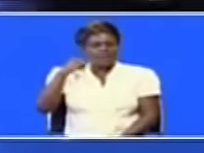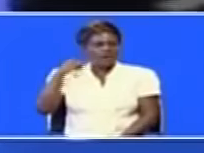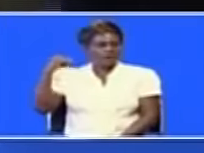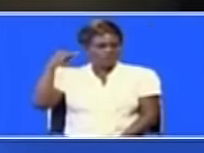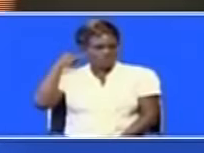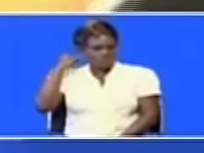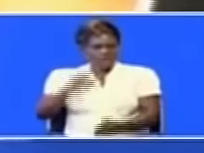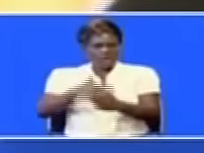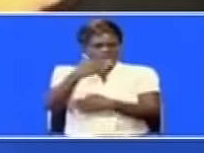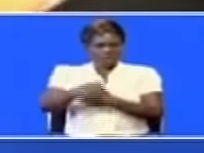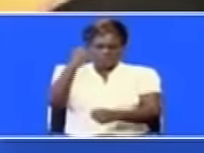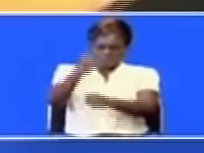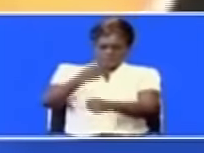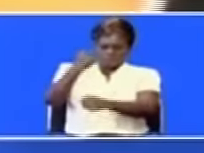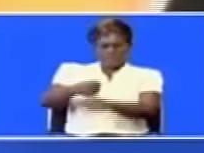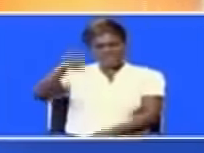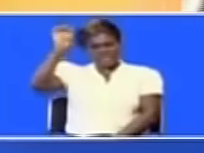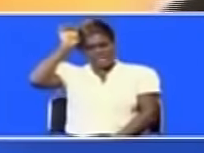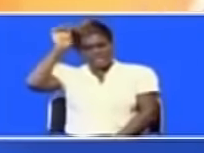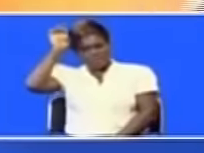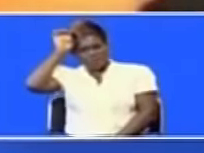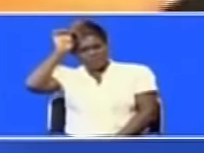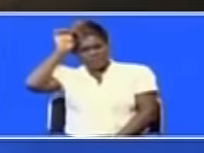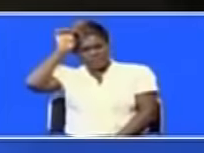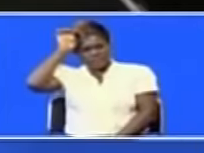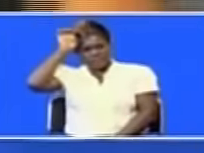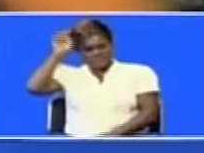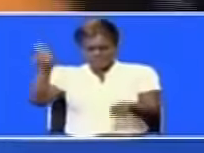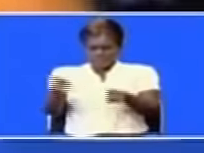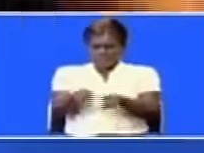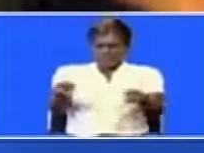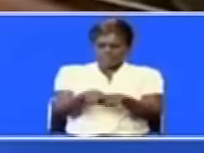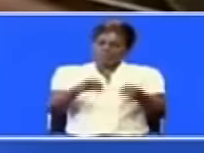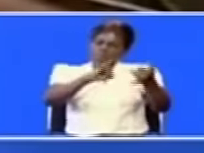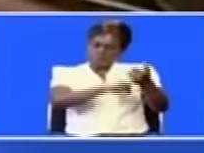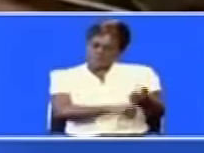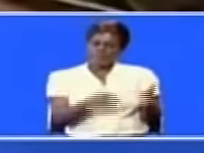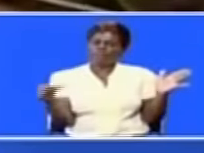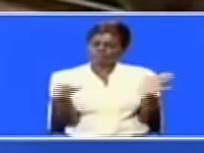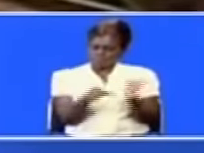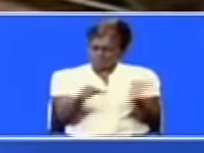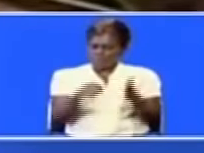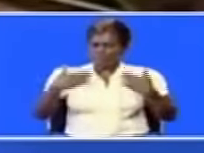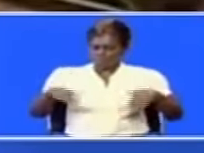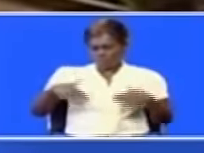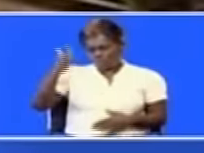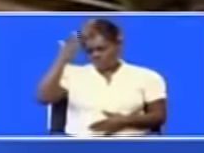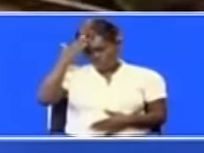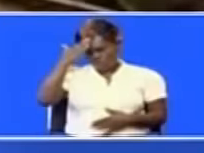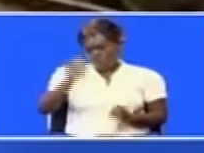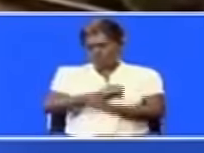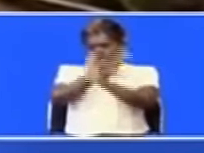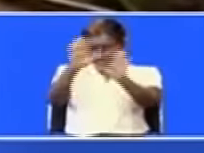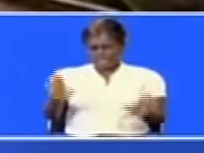a performance in Eldoret earlier that day. The singer's marital problems were well known to the people here, with